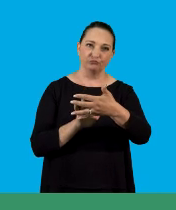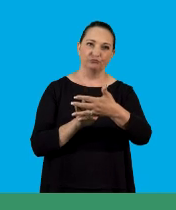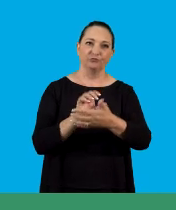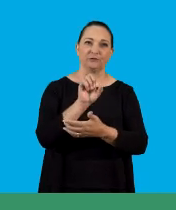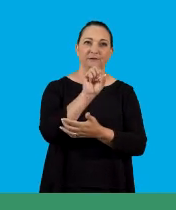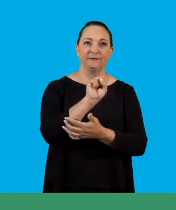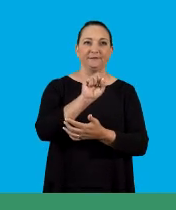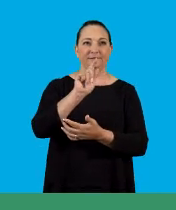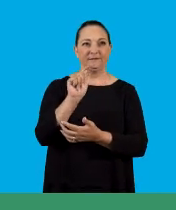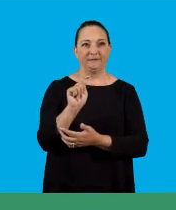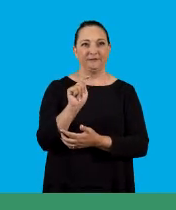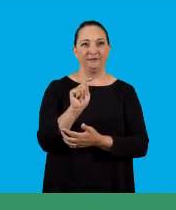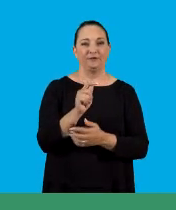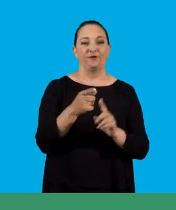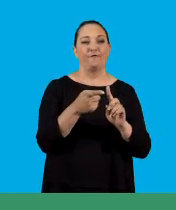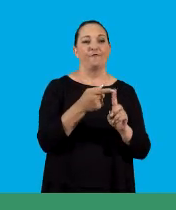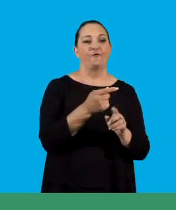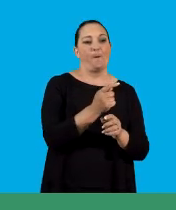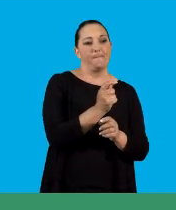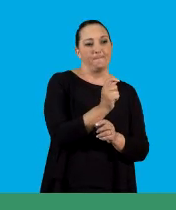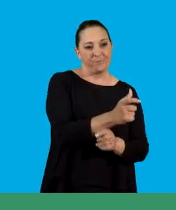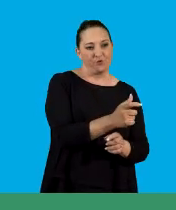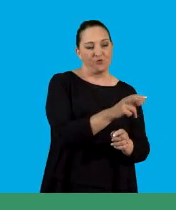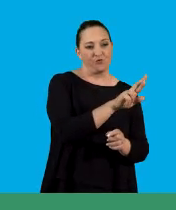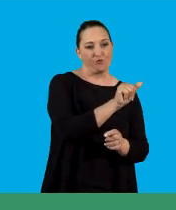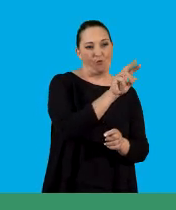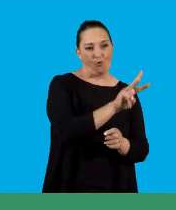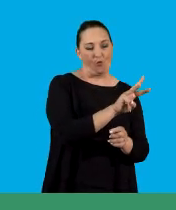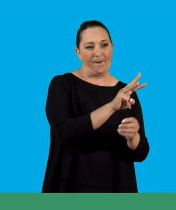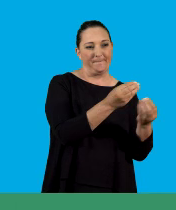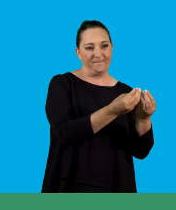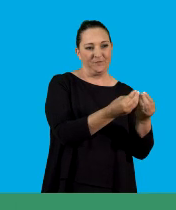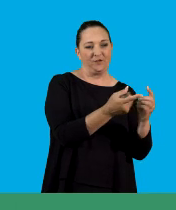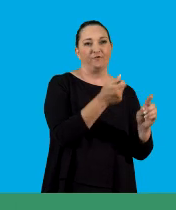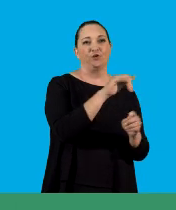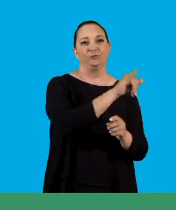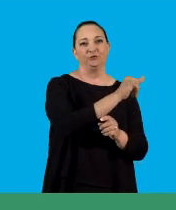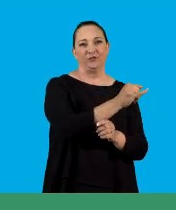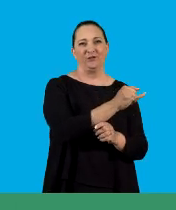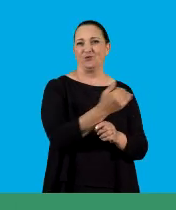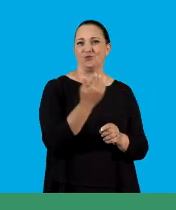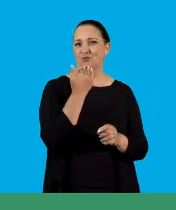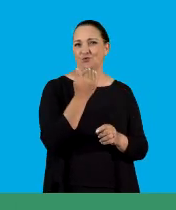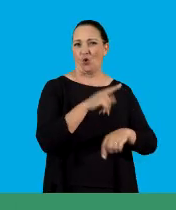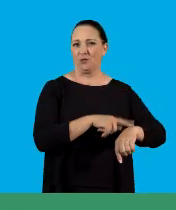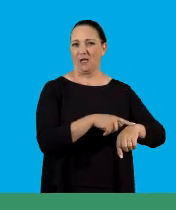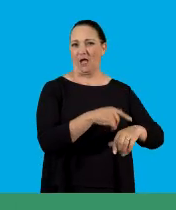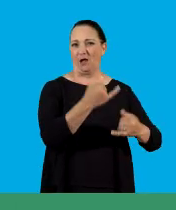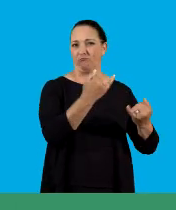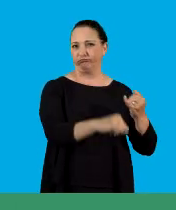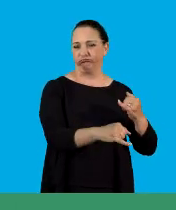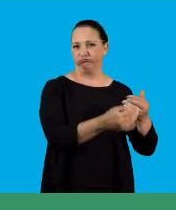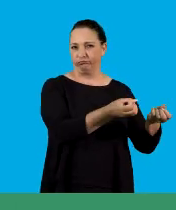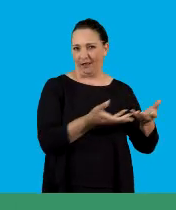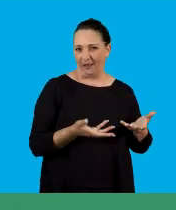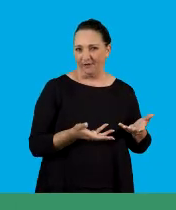Traders bought raw materials from JJ suppliers who did not deliver on time. So meaning there